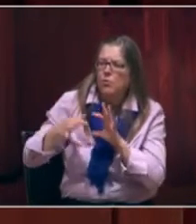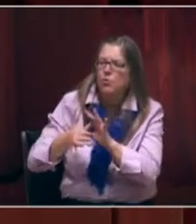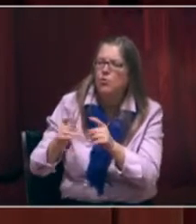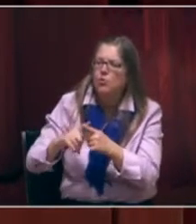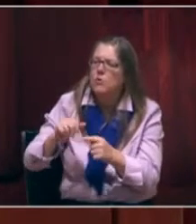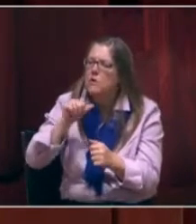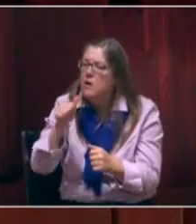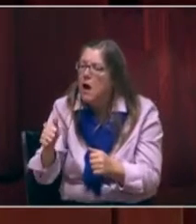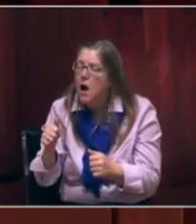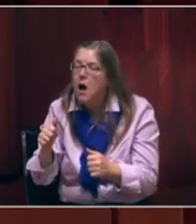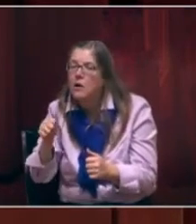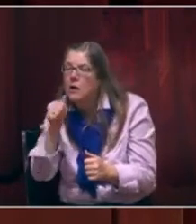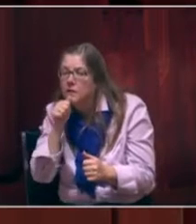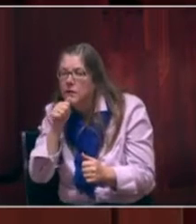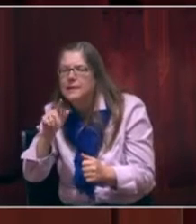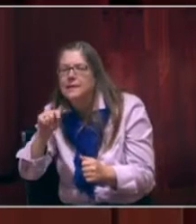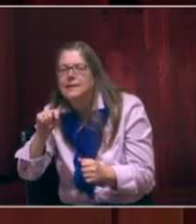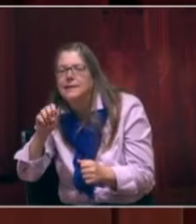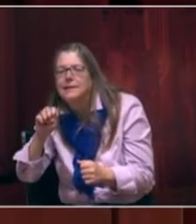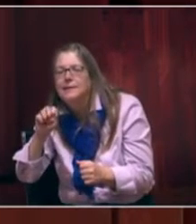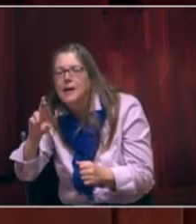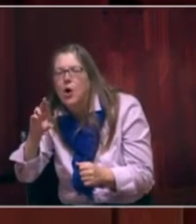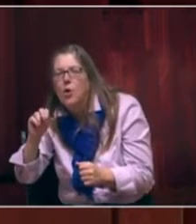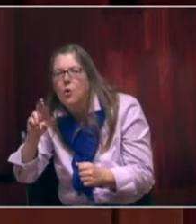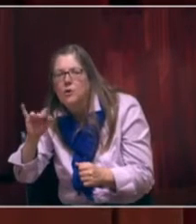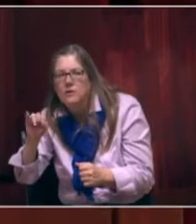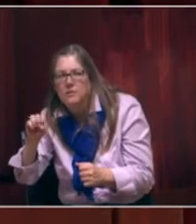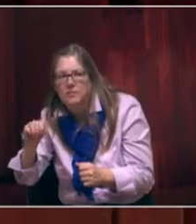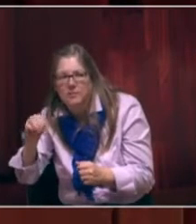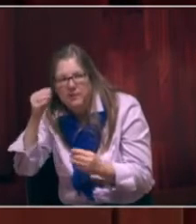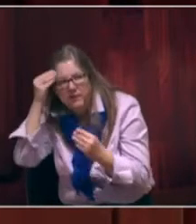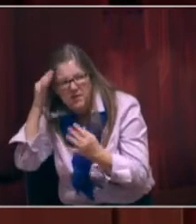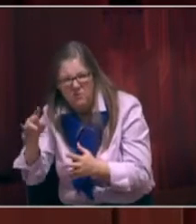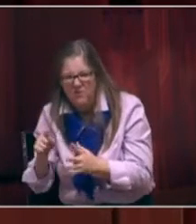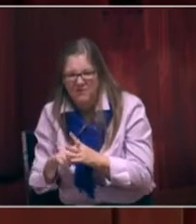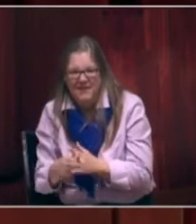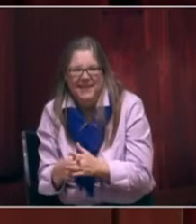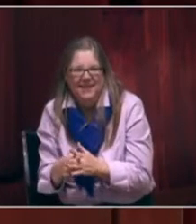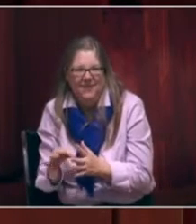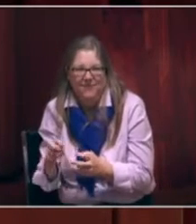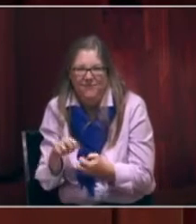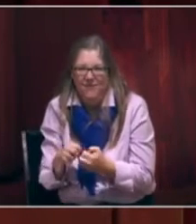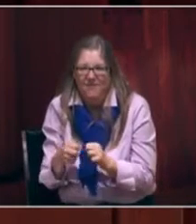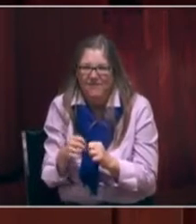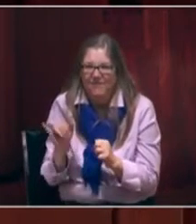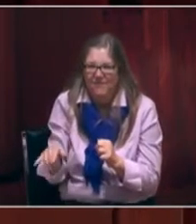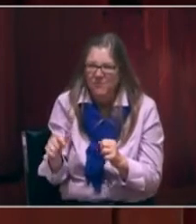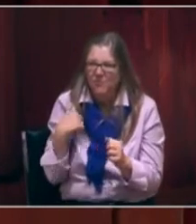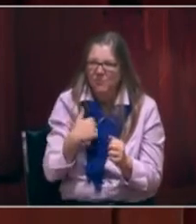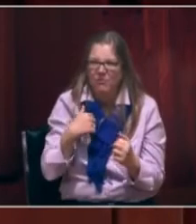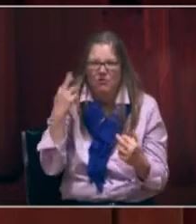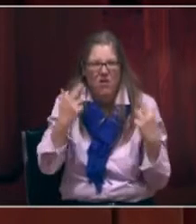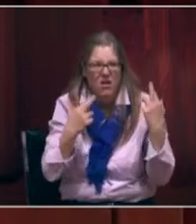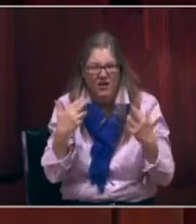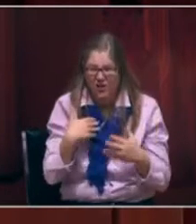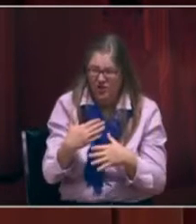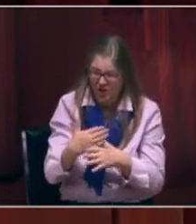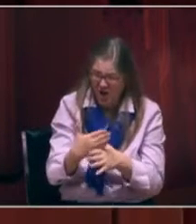unclassified terrorism information. And of course, this was the beginning of the problem. We realized that not only were we sharing